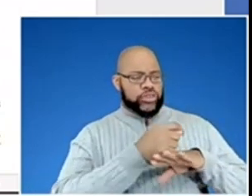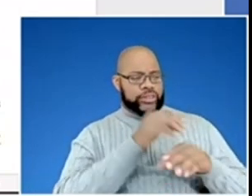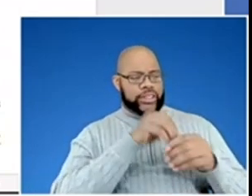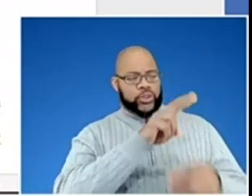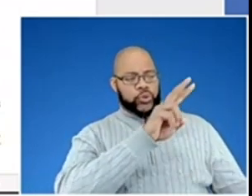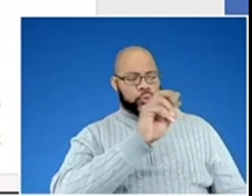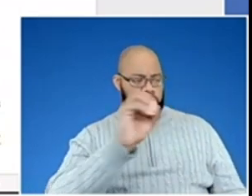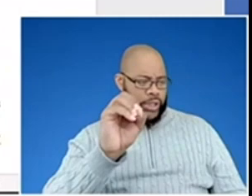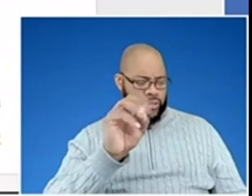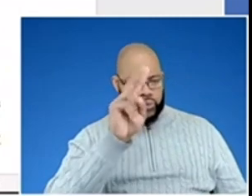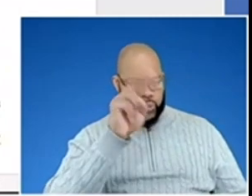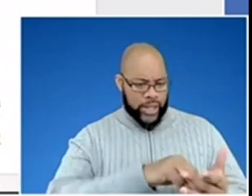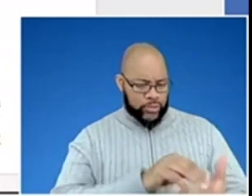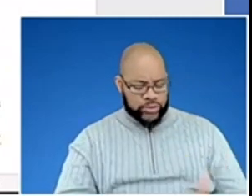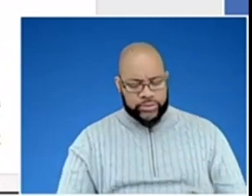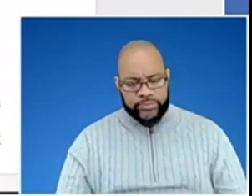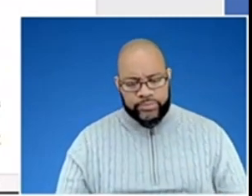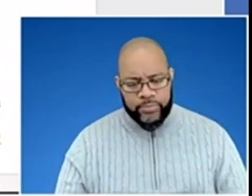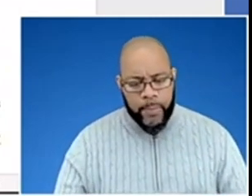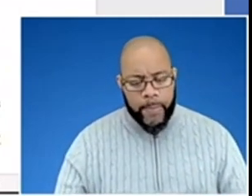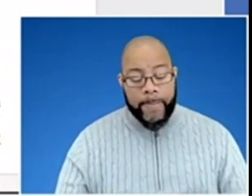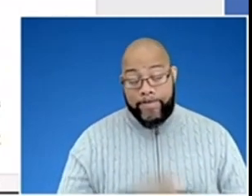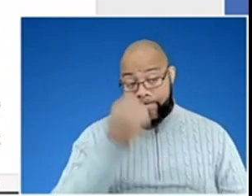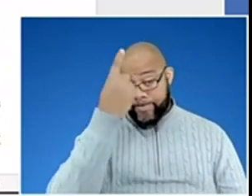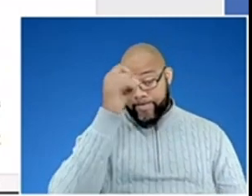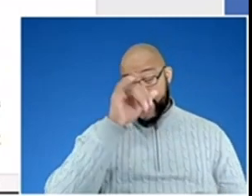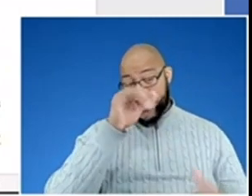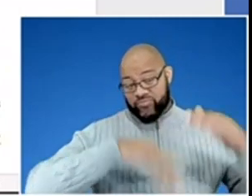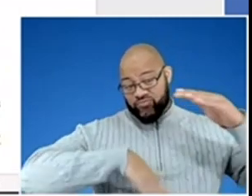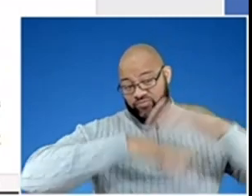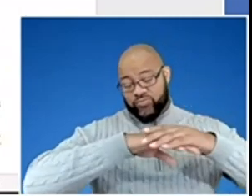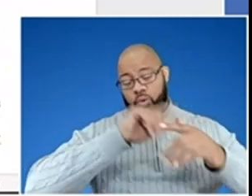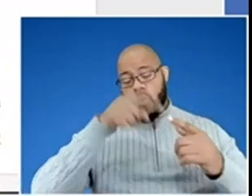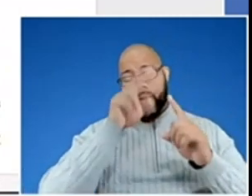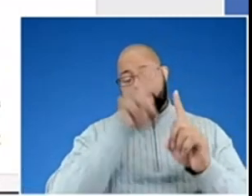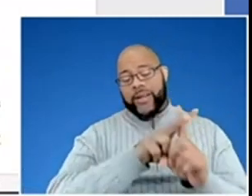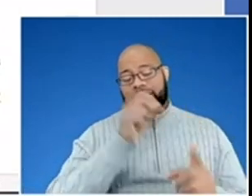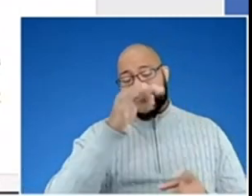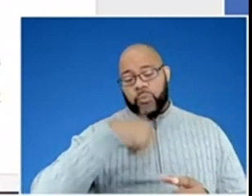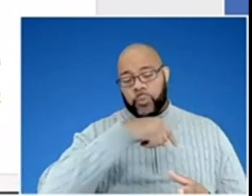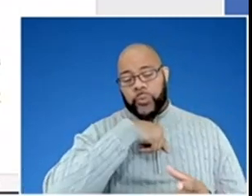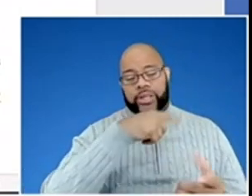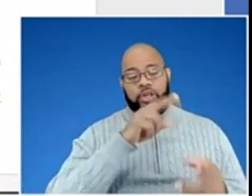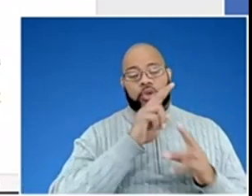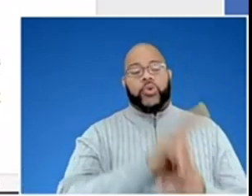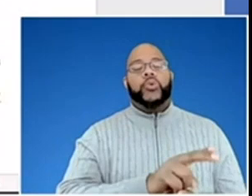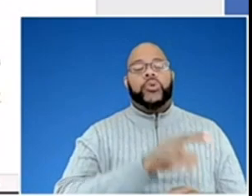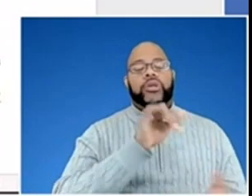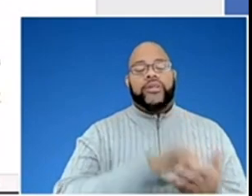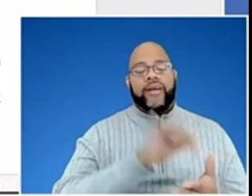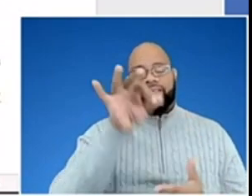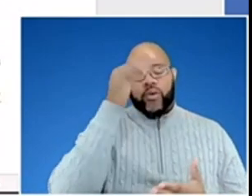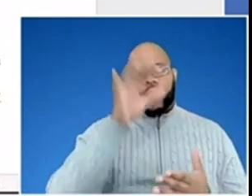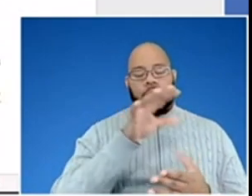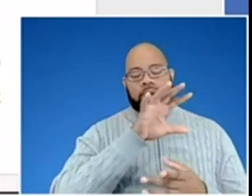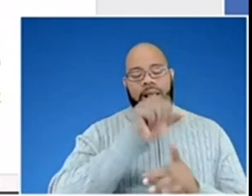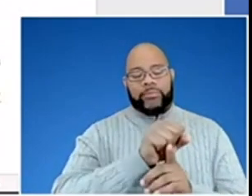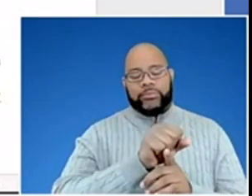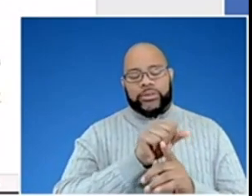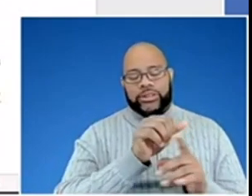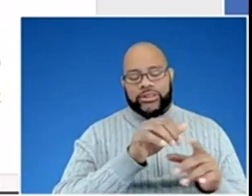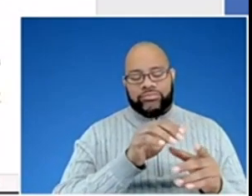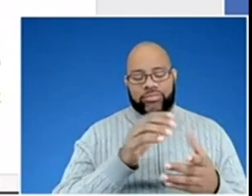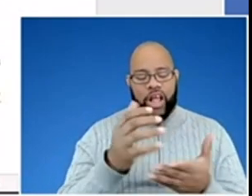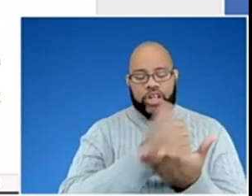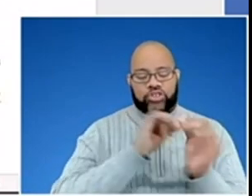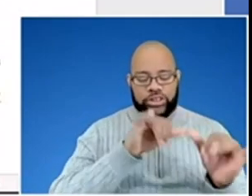2000. And keep in mind that this threshold only applies if we are in fact using the federal claims collection standards.